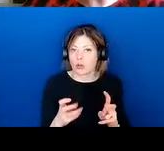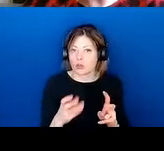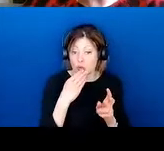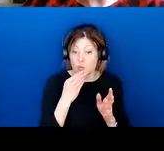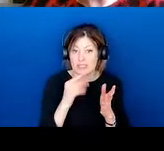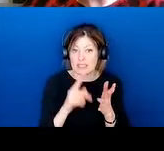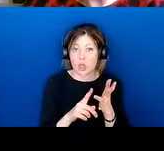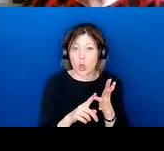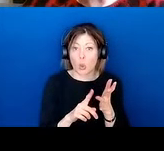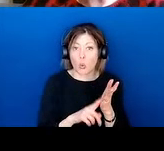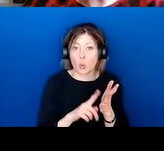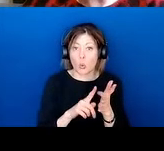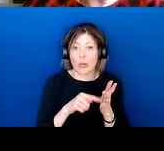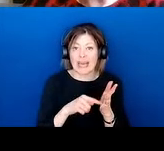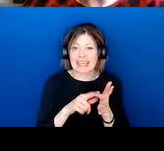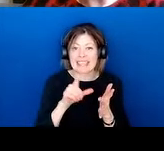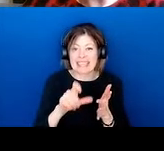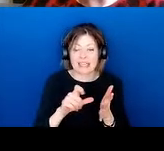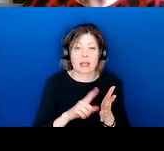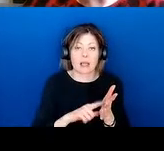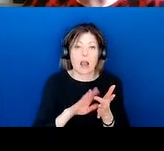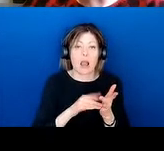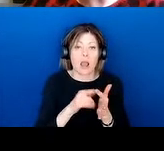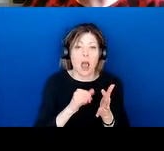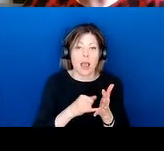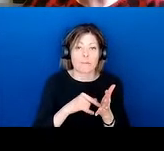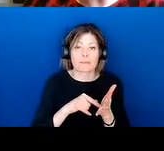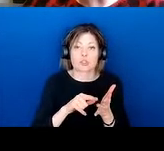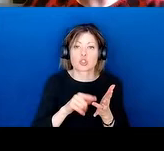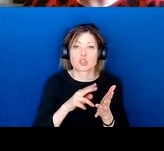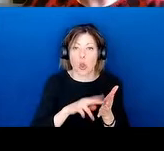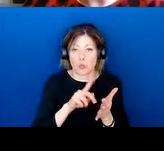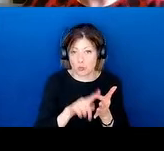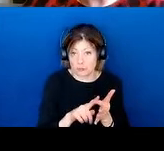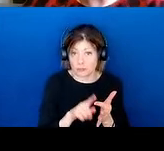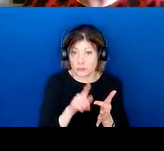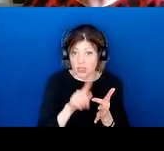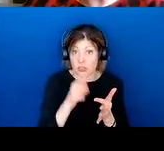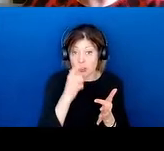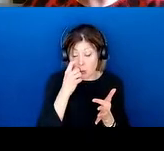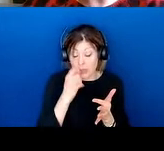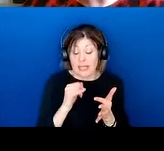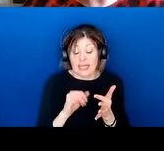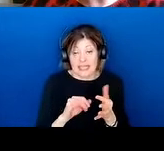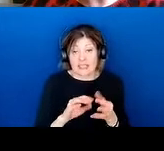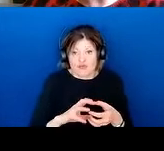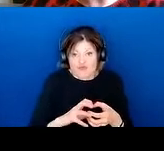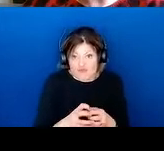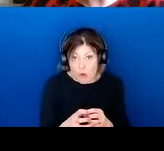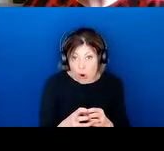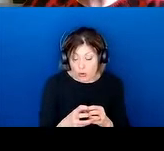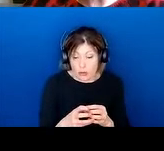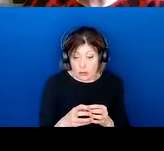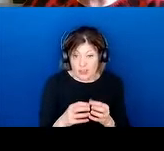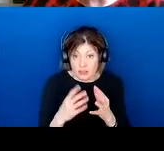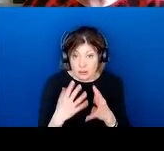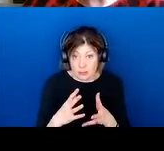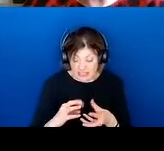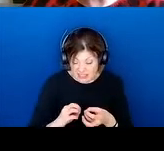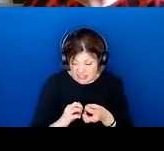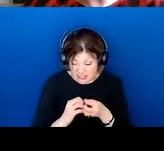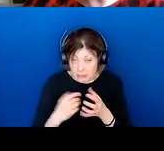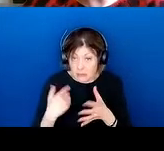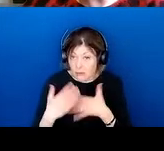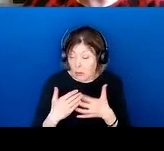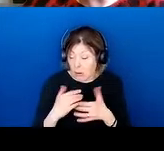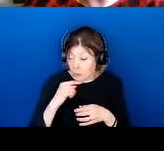limestone, a sedimentary rock formed millions of years ago and quarried near Cirencester. This